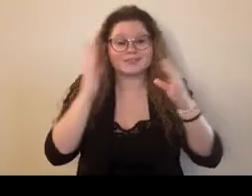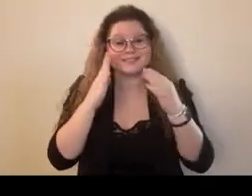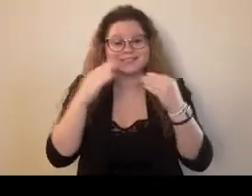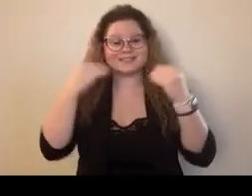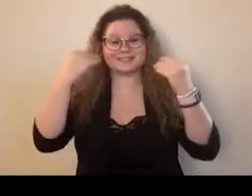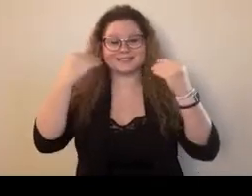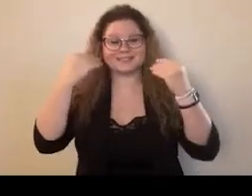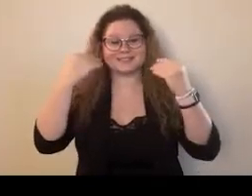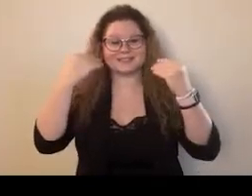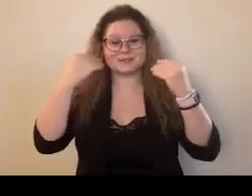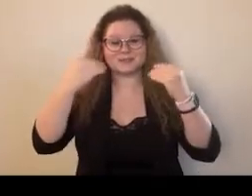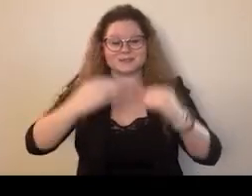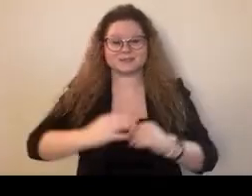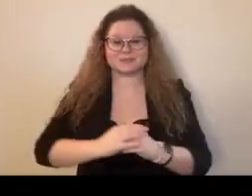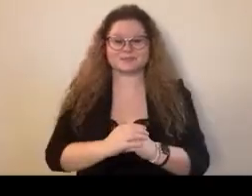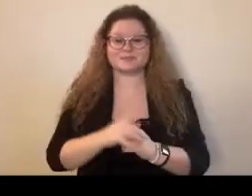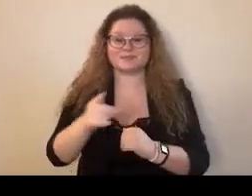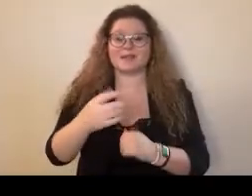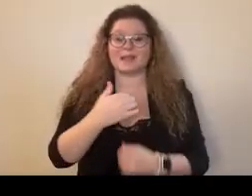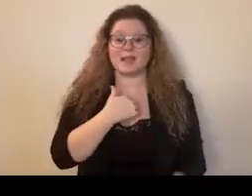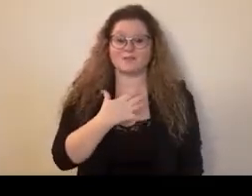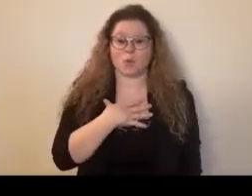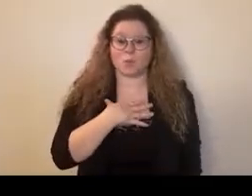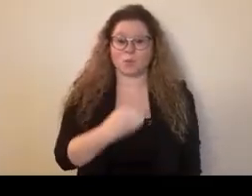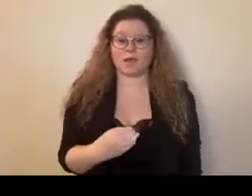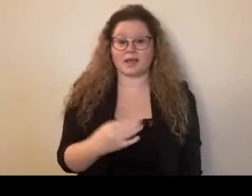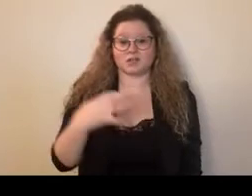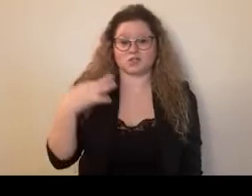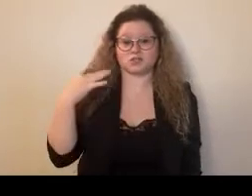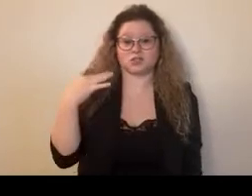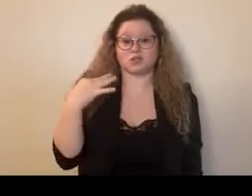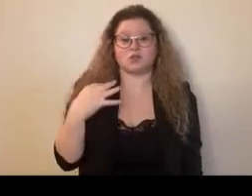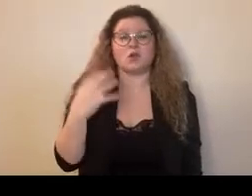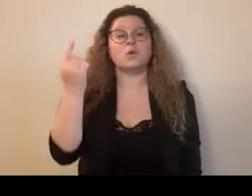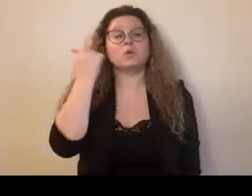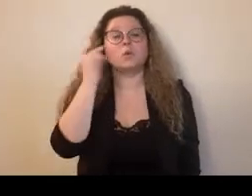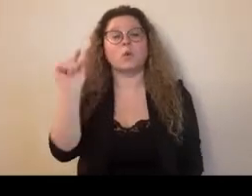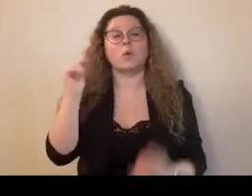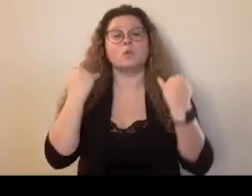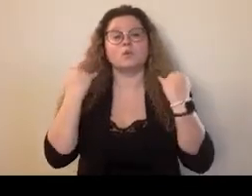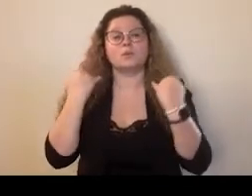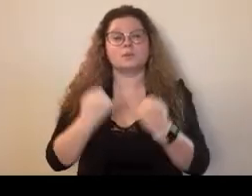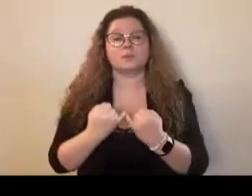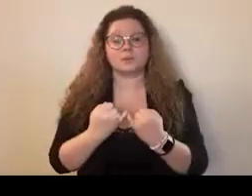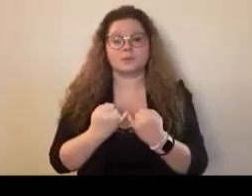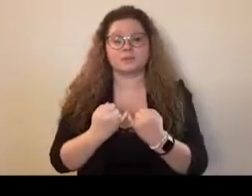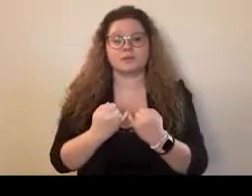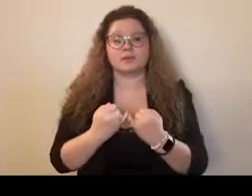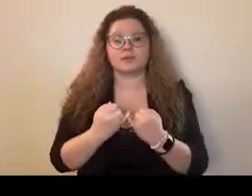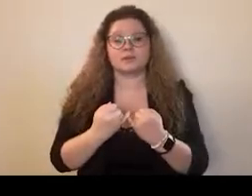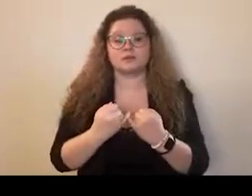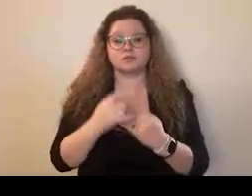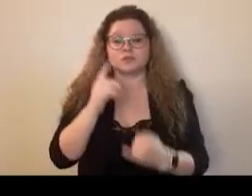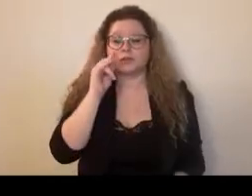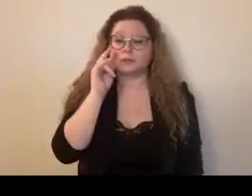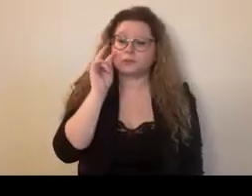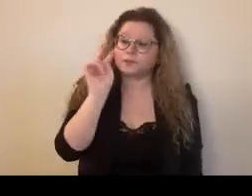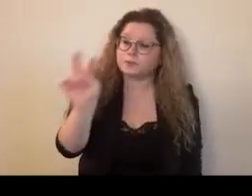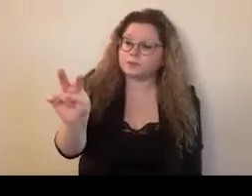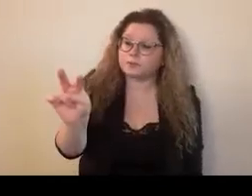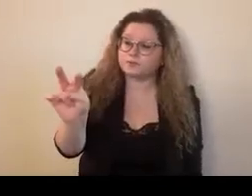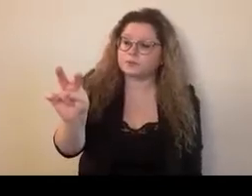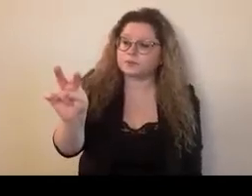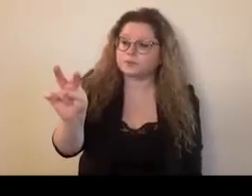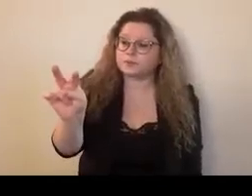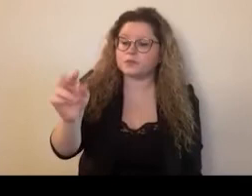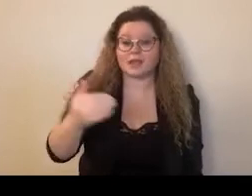She's wearing a white striped shirt with a gold chain. She's looking intently across the room. On her lap she had a set